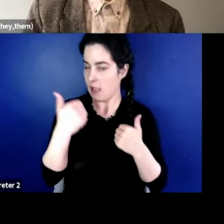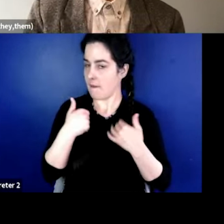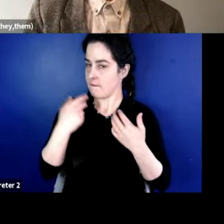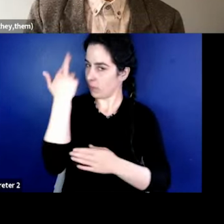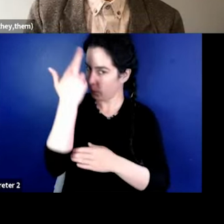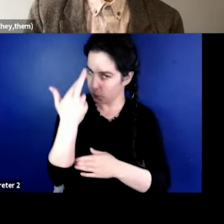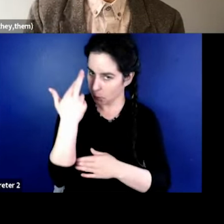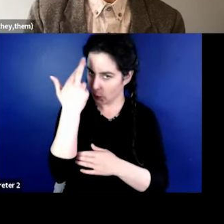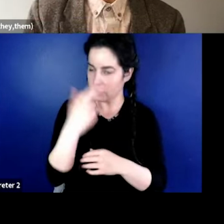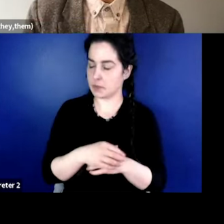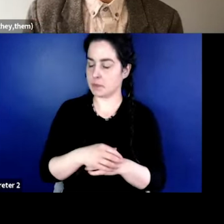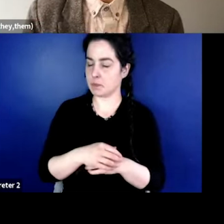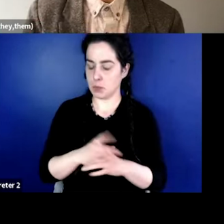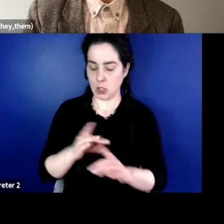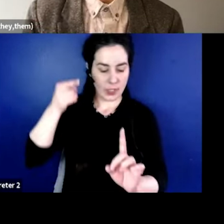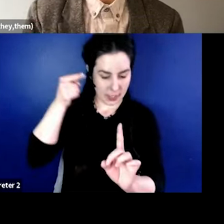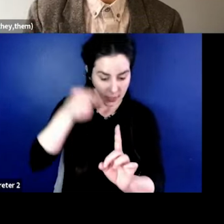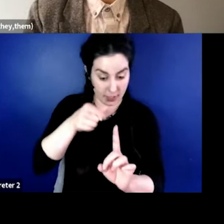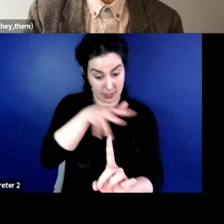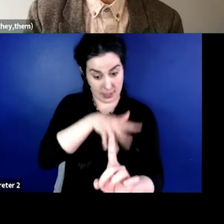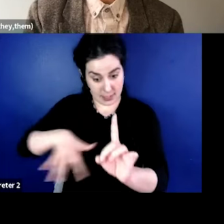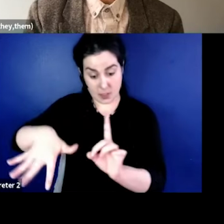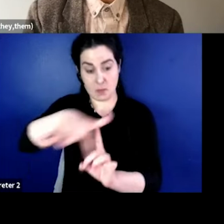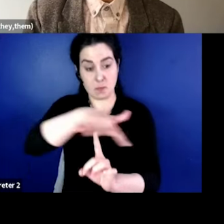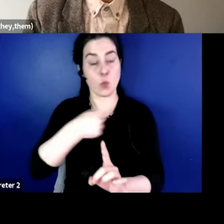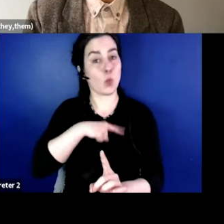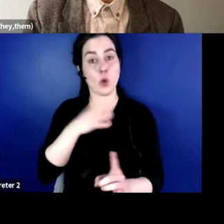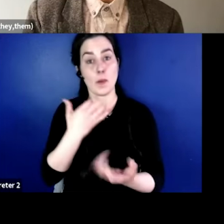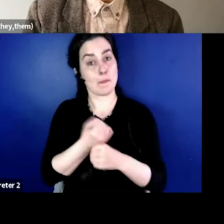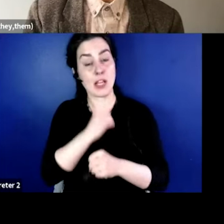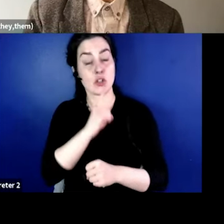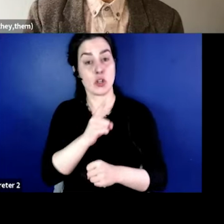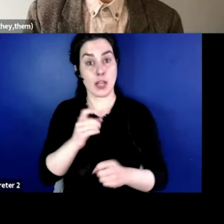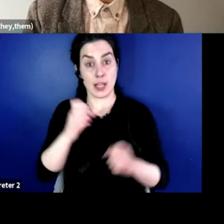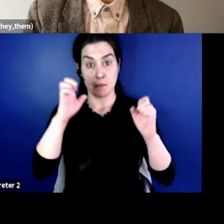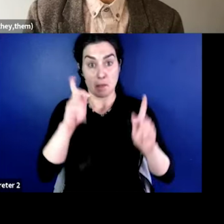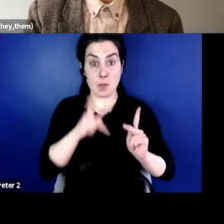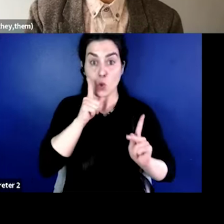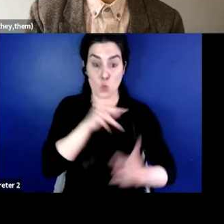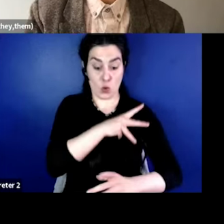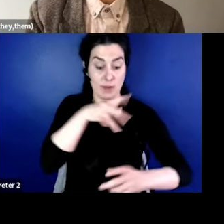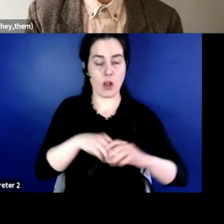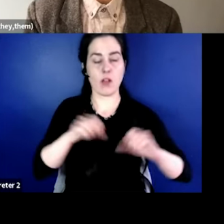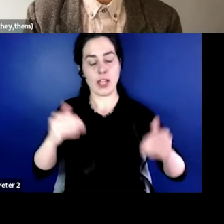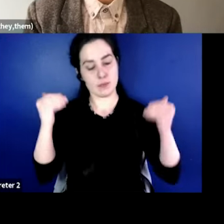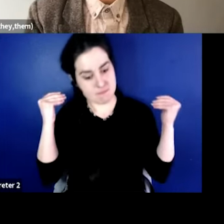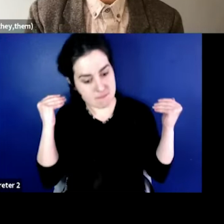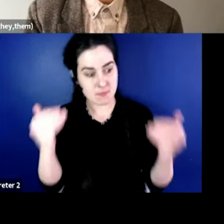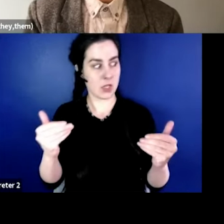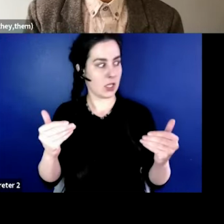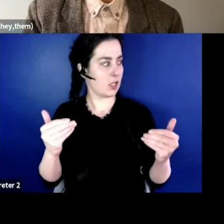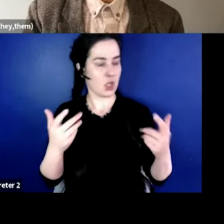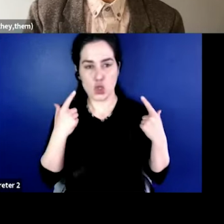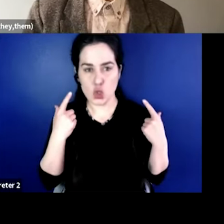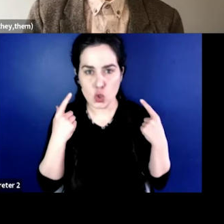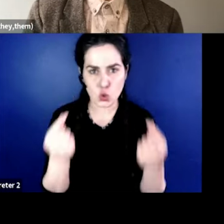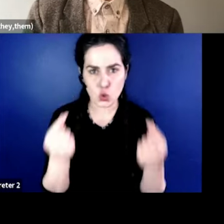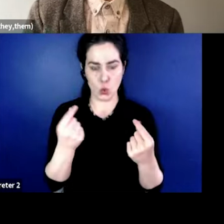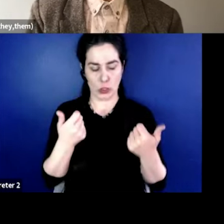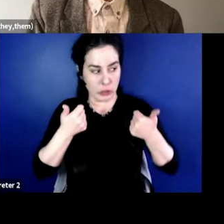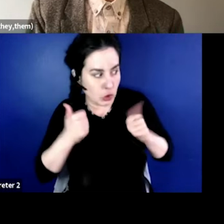courageous spaces, spaces where educators can take risks and continue to learn and grow in really supportive environments. So if